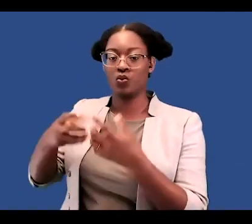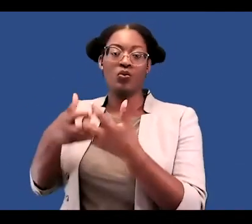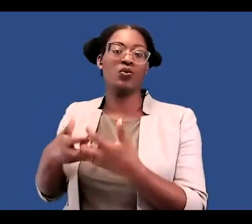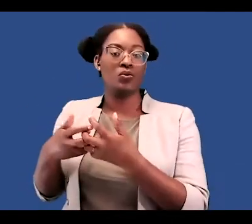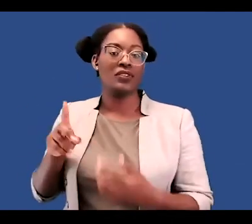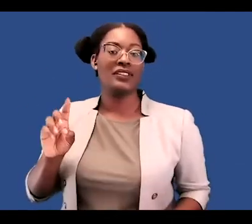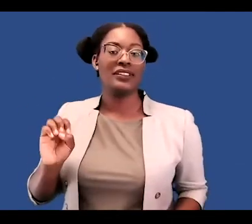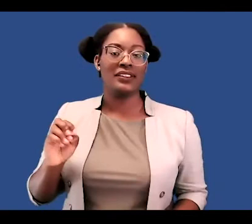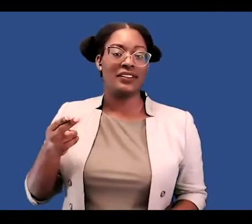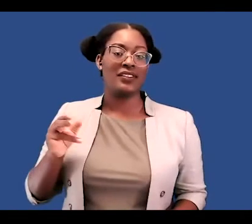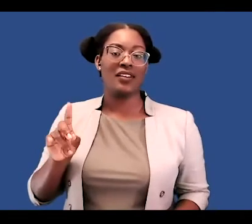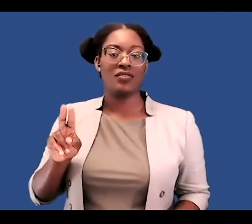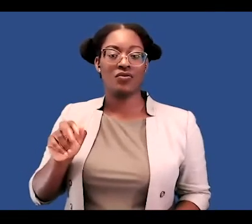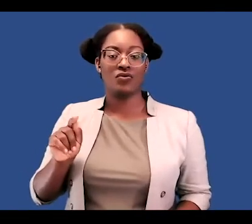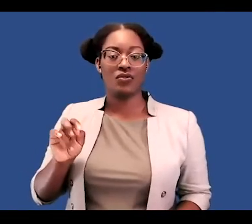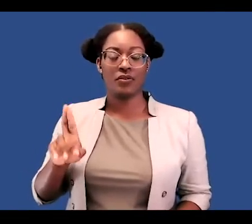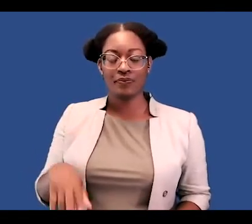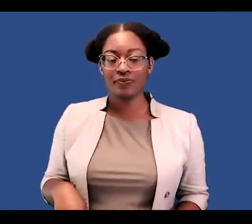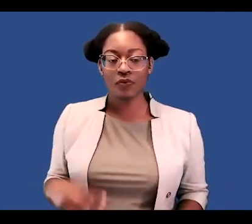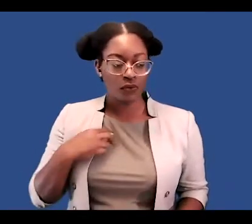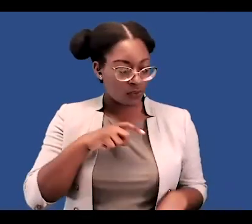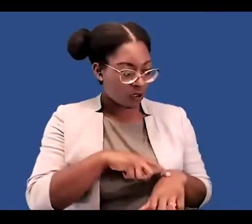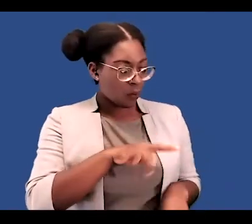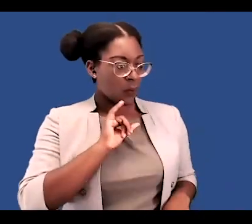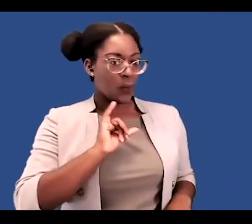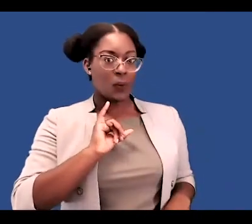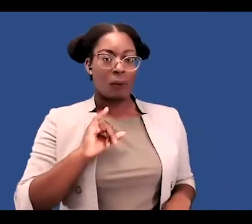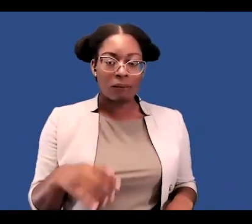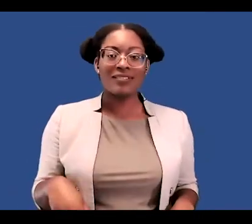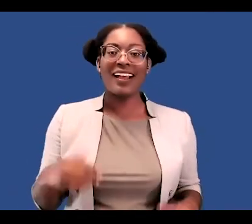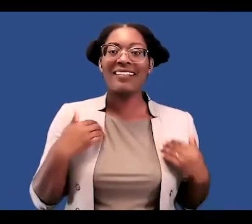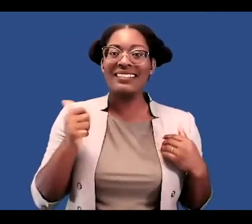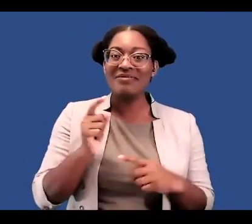can do that too. Oh, we got 10 minutes. Okay, so